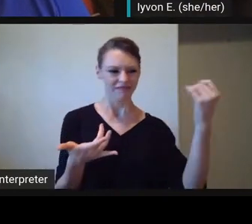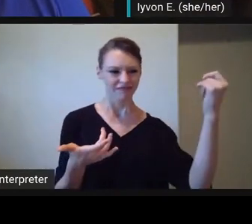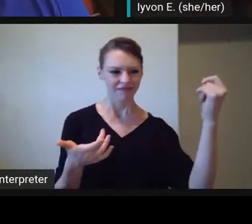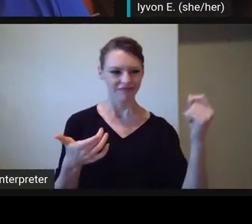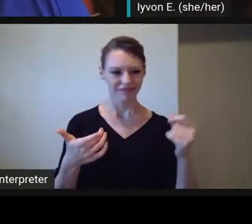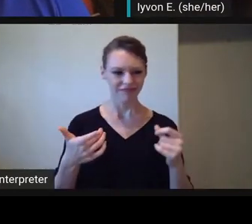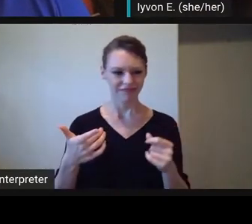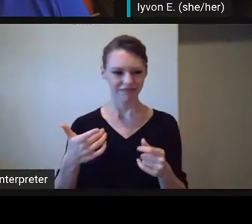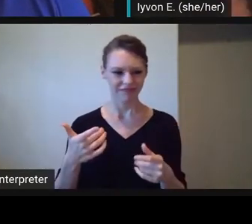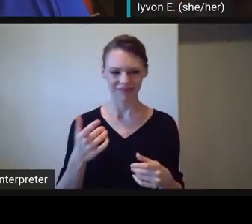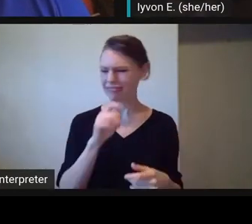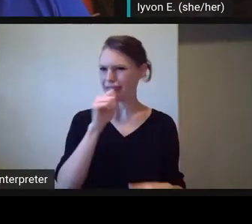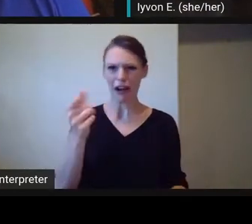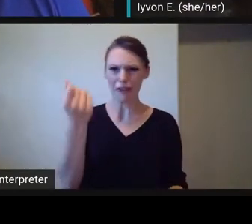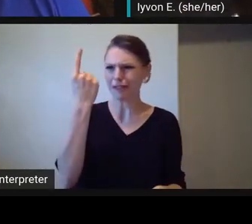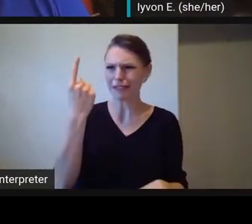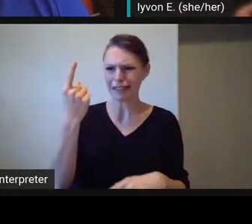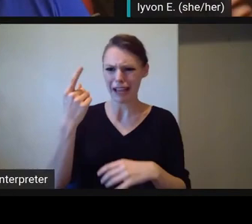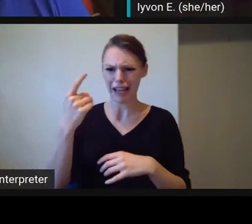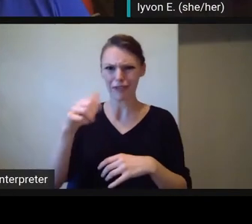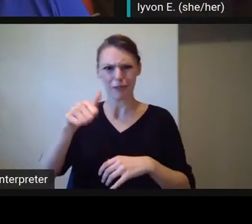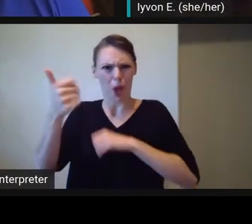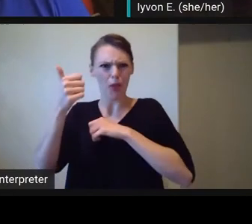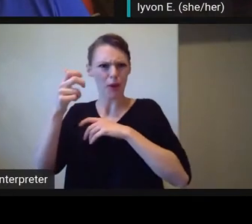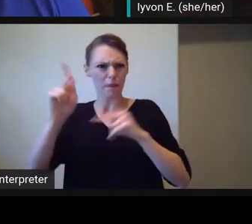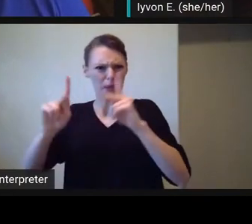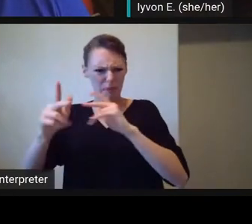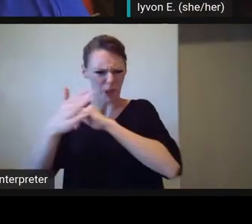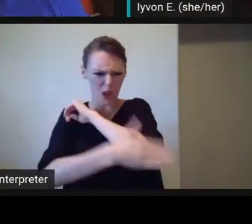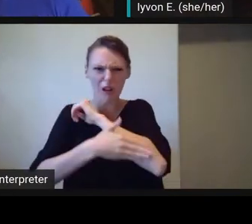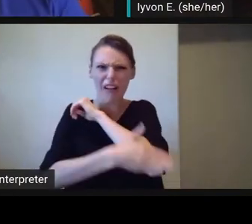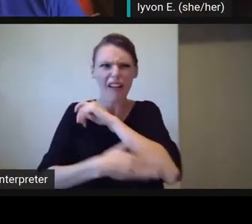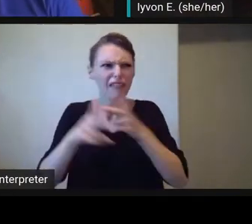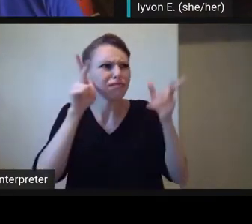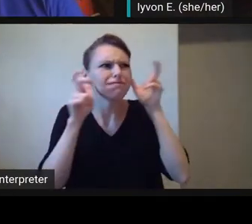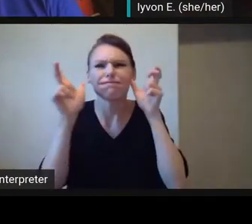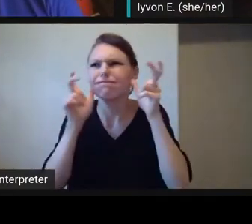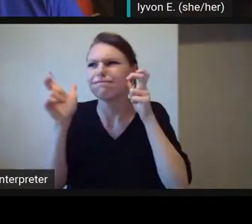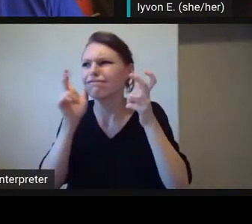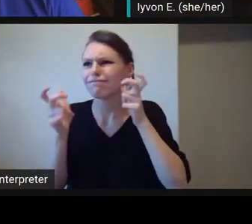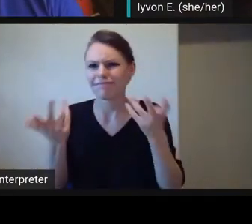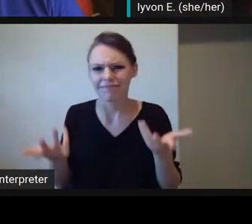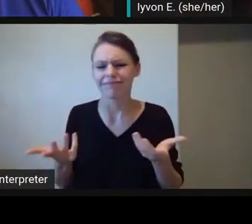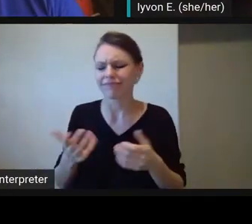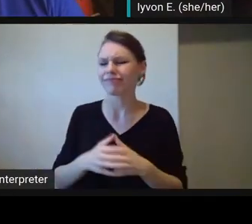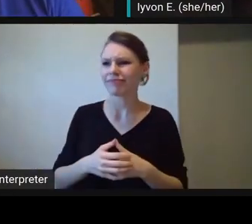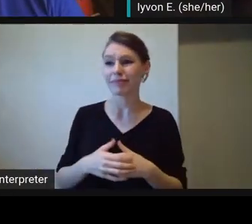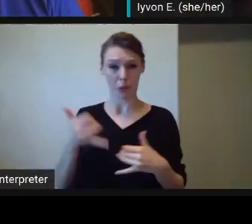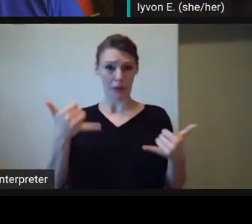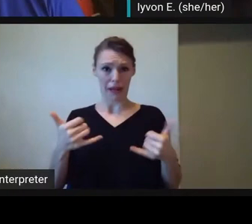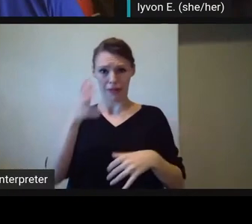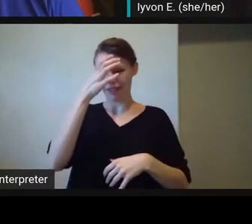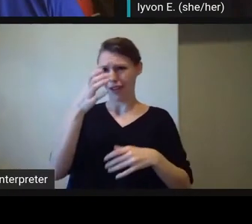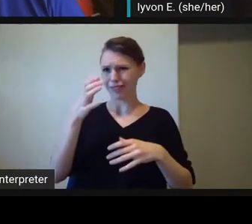digital space. And we see things like TikTok and everyone's doing digital content. And now, like, the concept of theater has changed. It's no